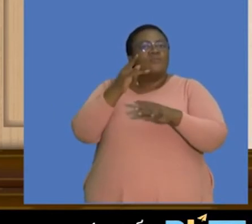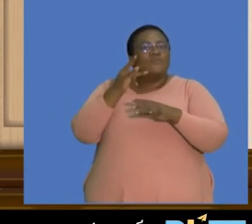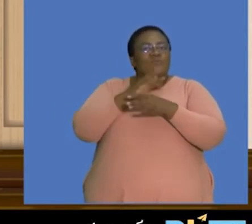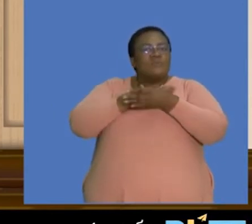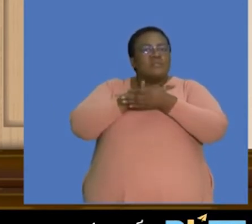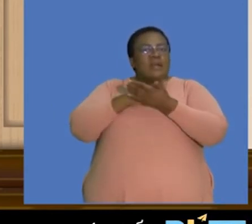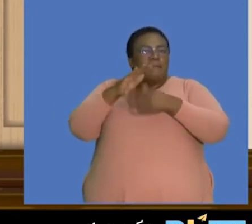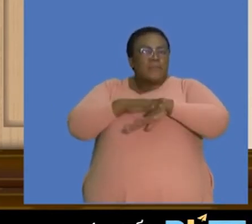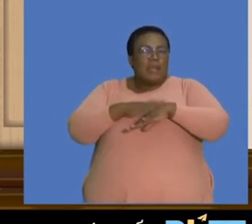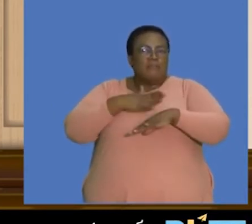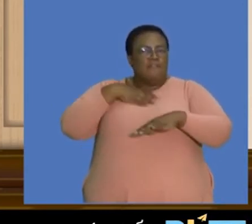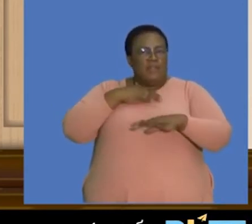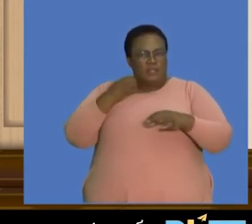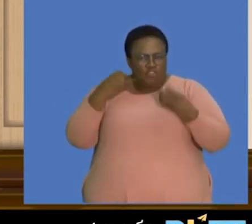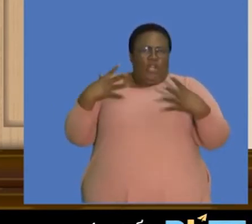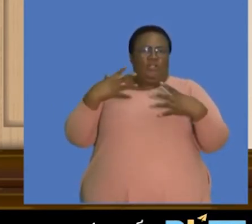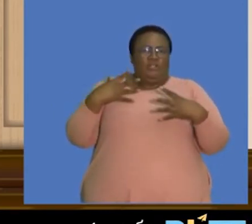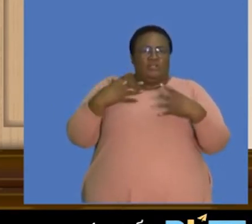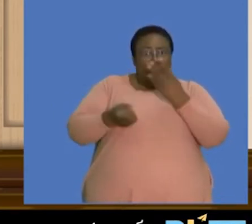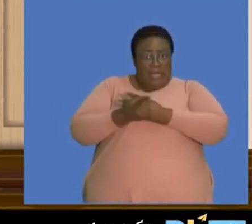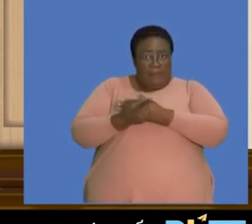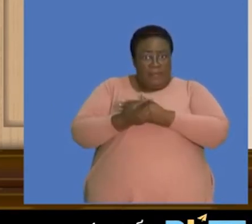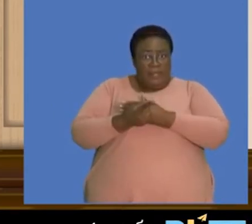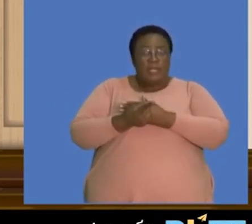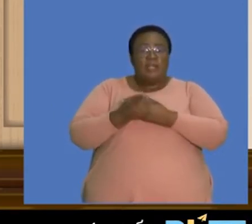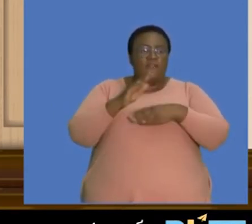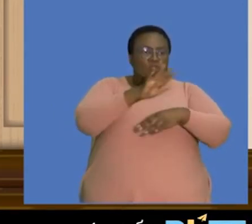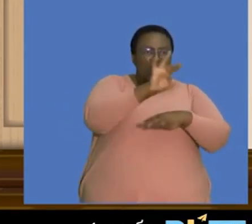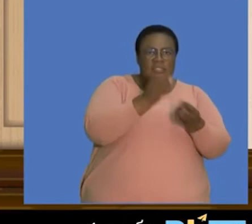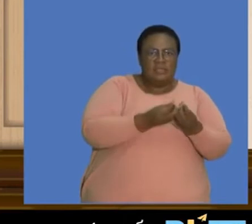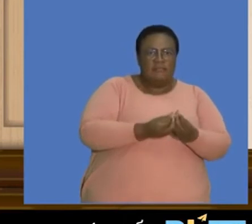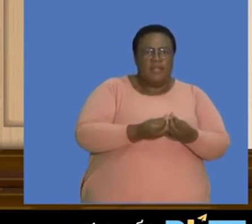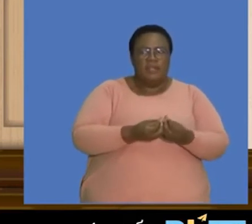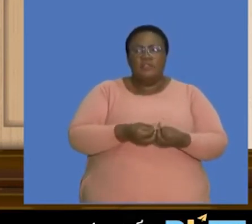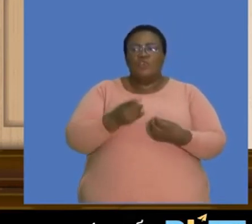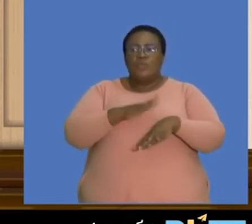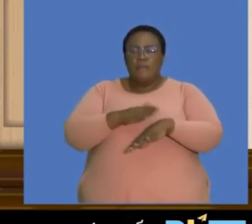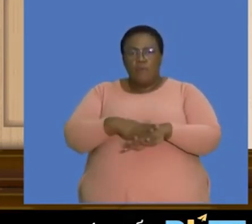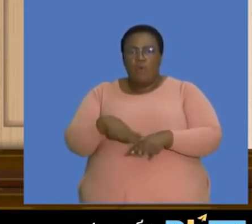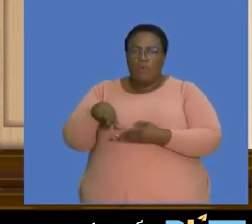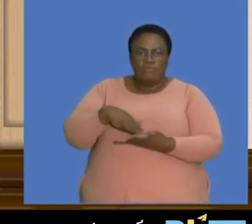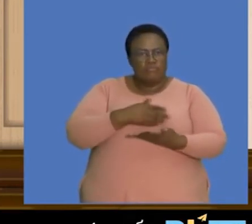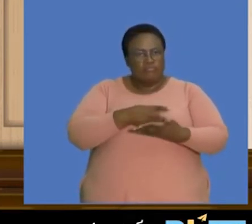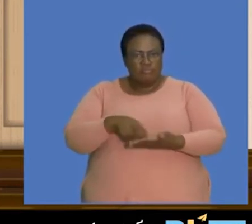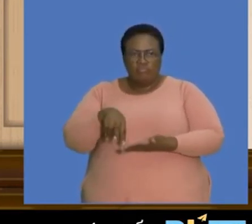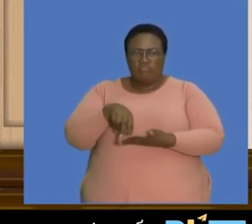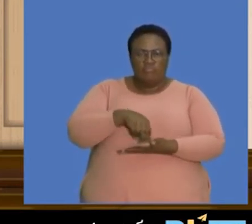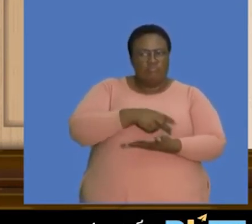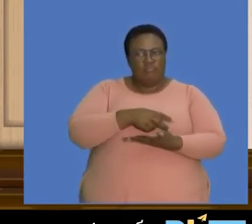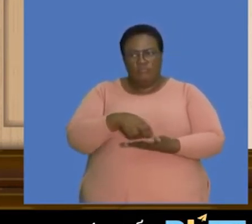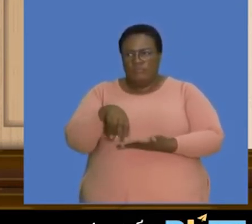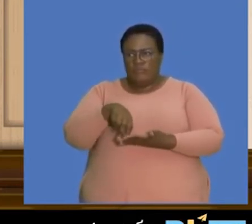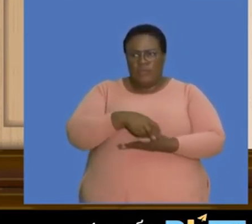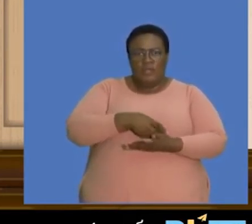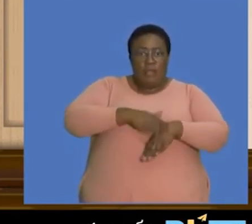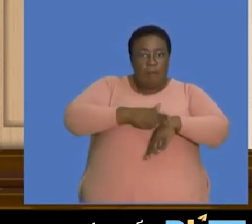minor shock, so that's static electricity in action. Just to repeat that, so the more he keeps rubbing his